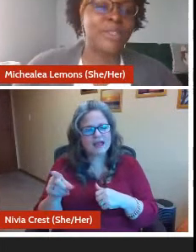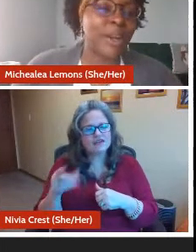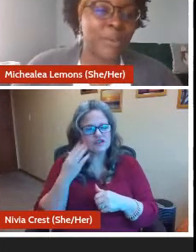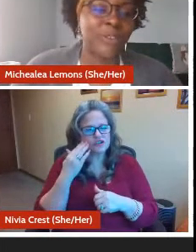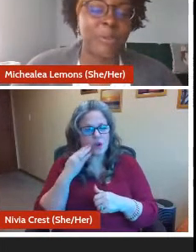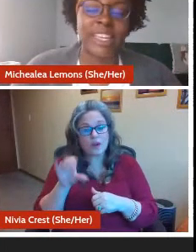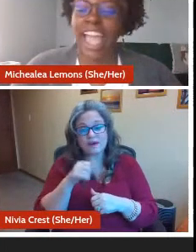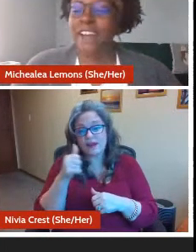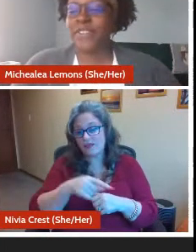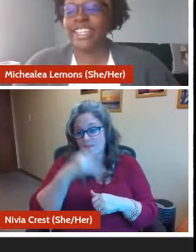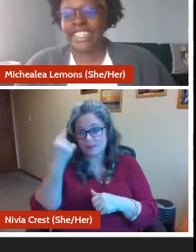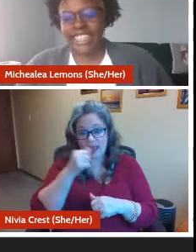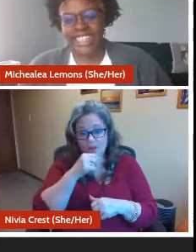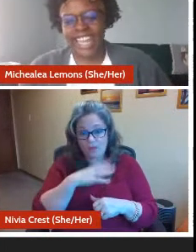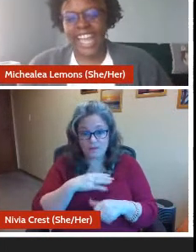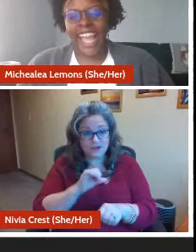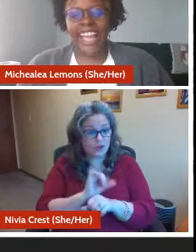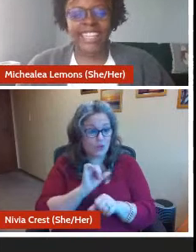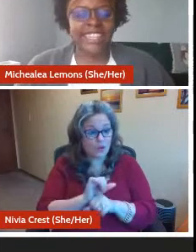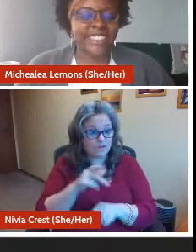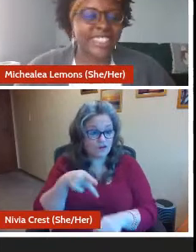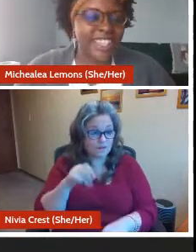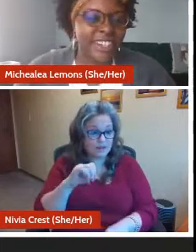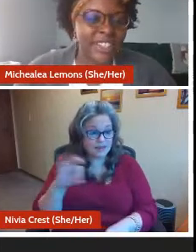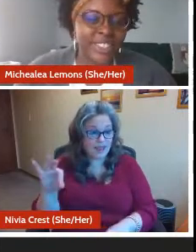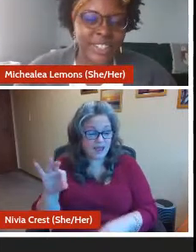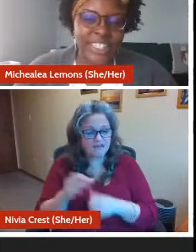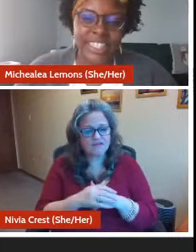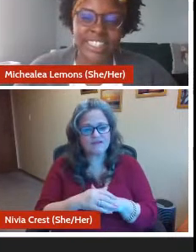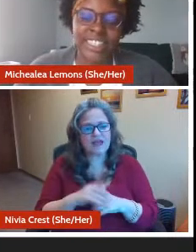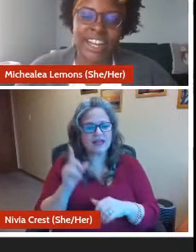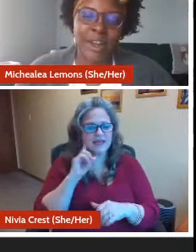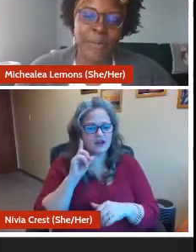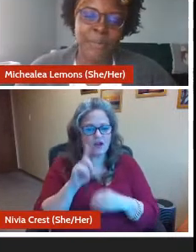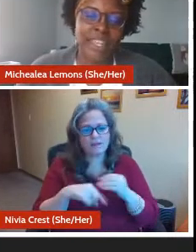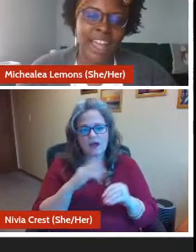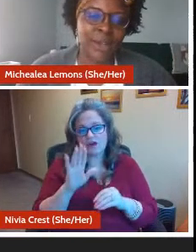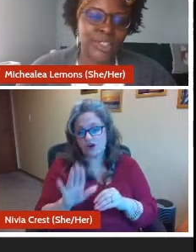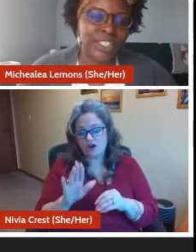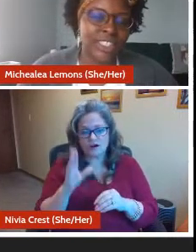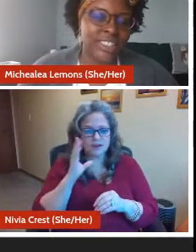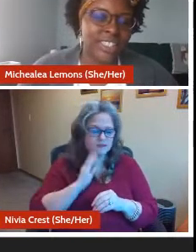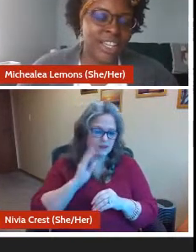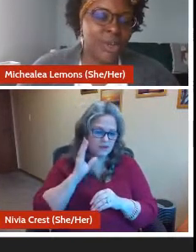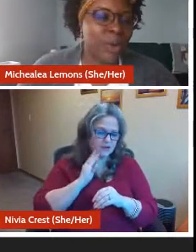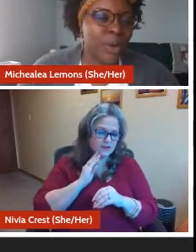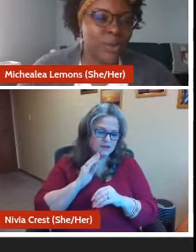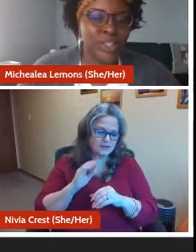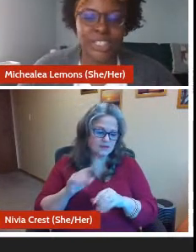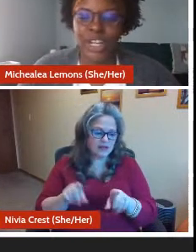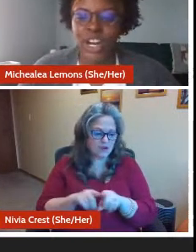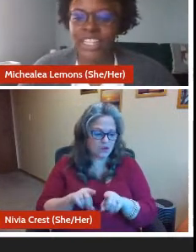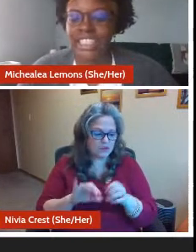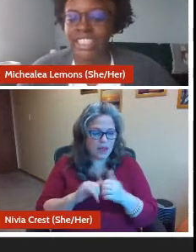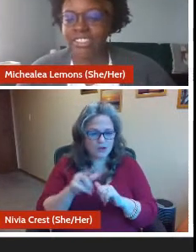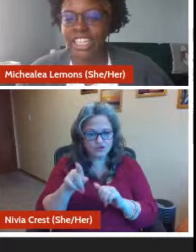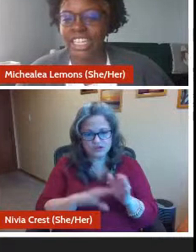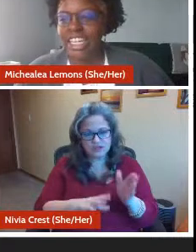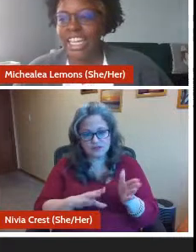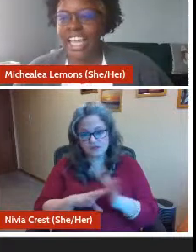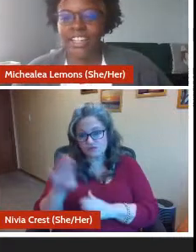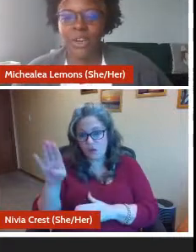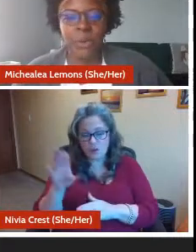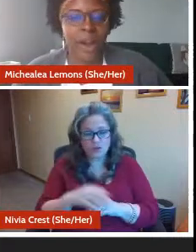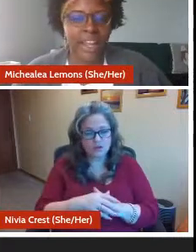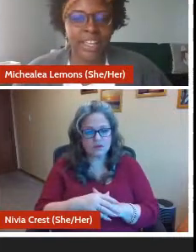another Black woman that worked for PCAF and just hear her journey and how she's grown. She is currently